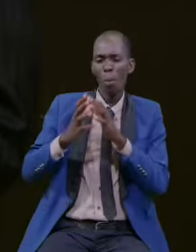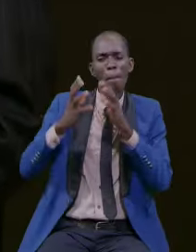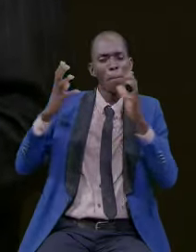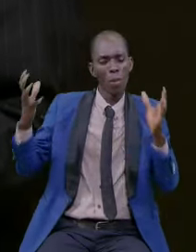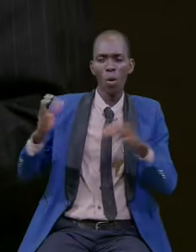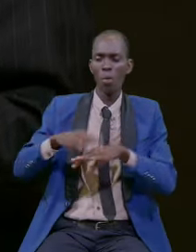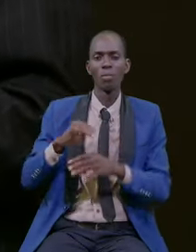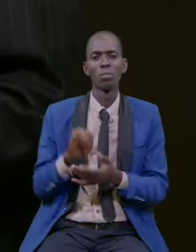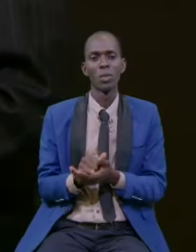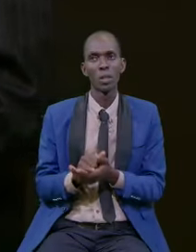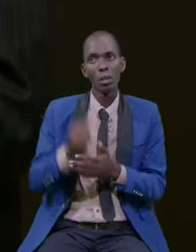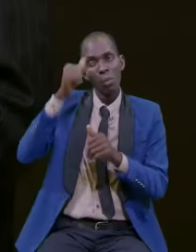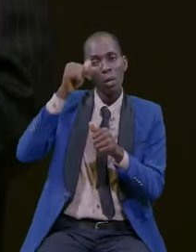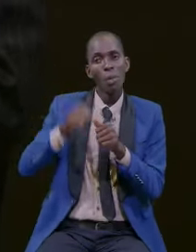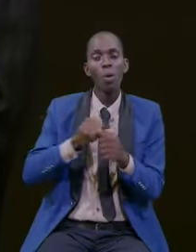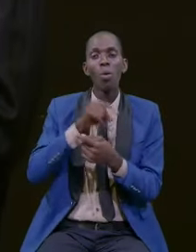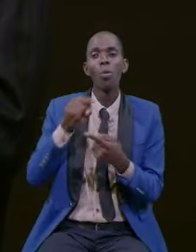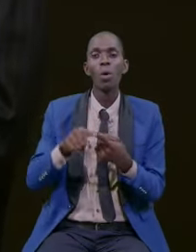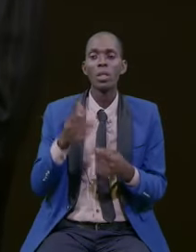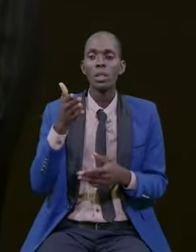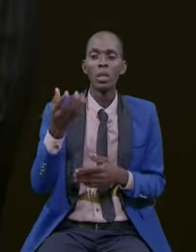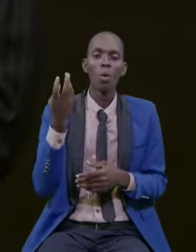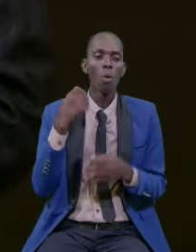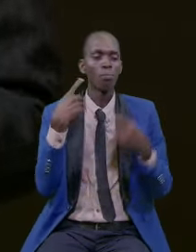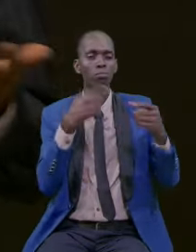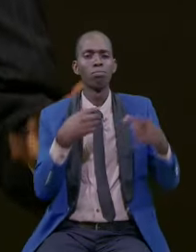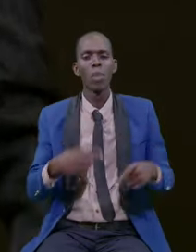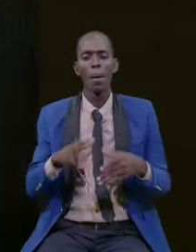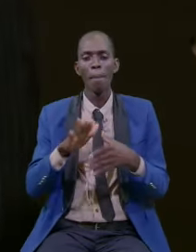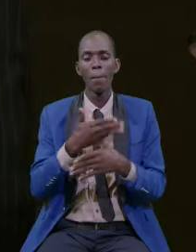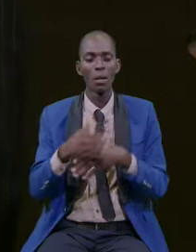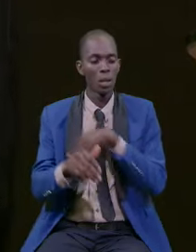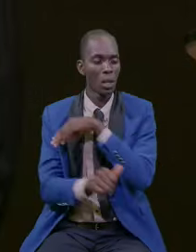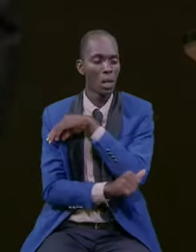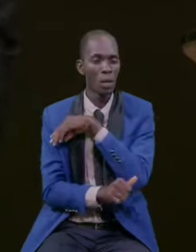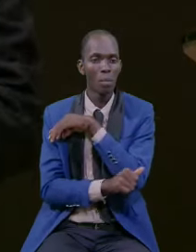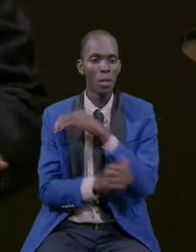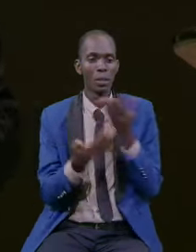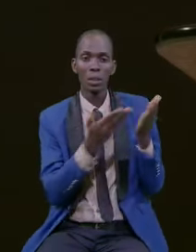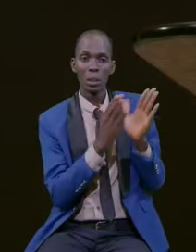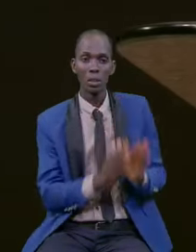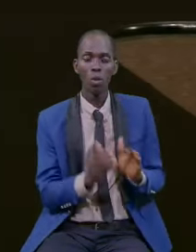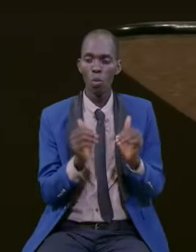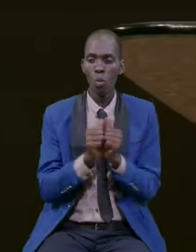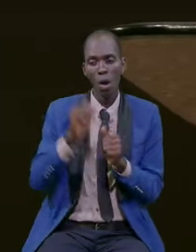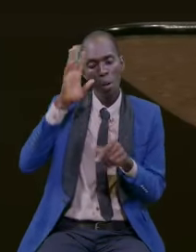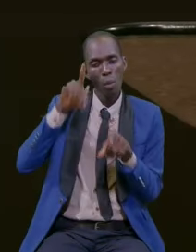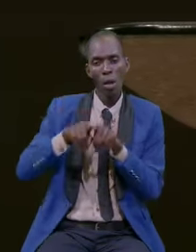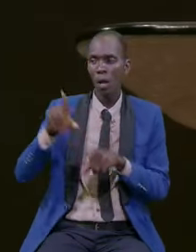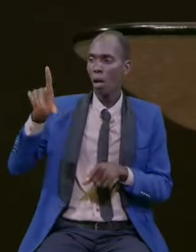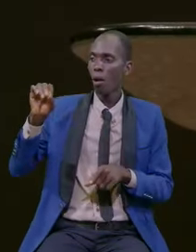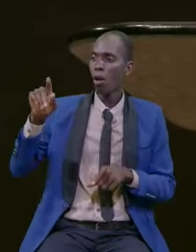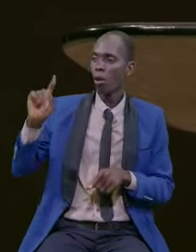between Abraham's servants and Lord's servants, who to take this, who to take